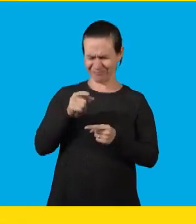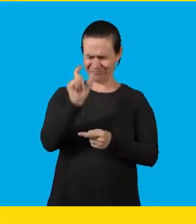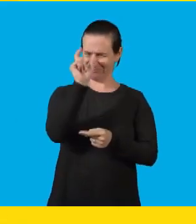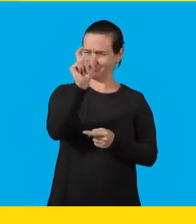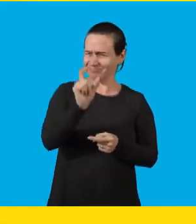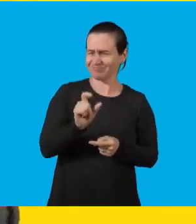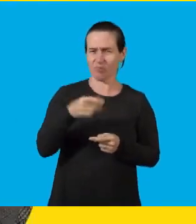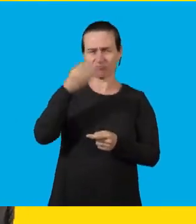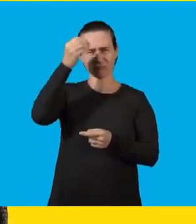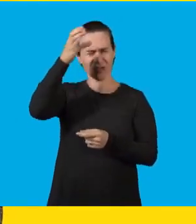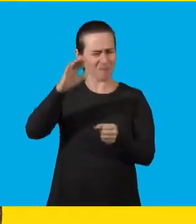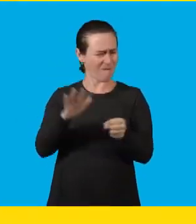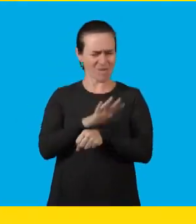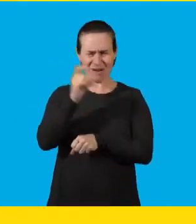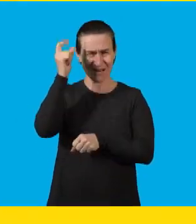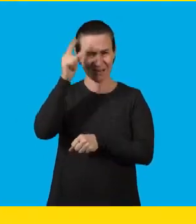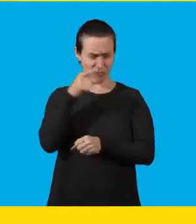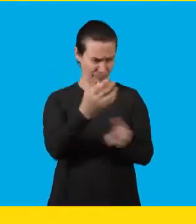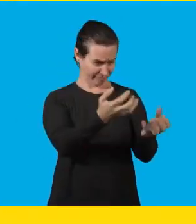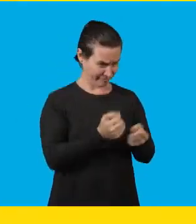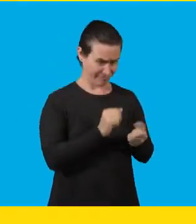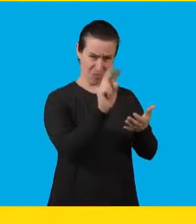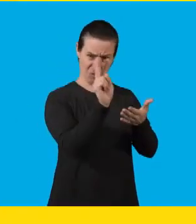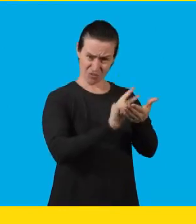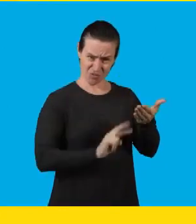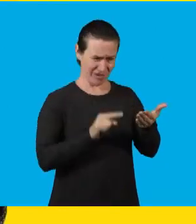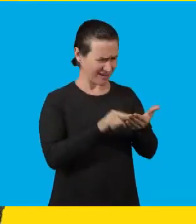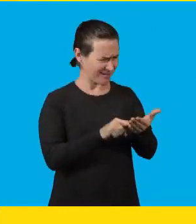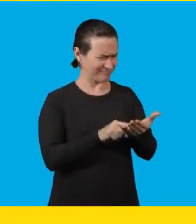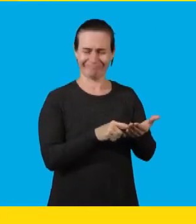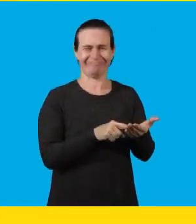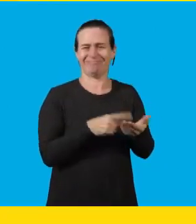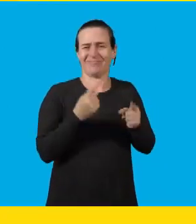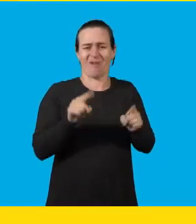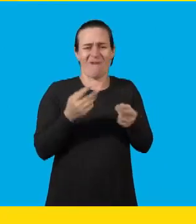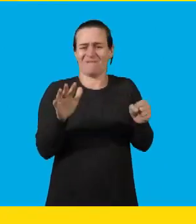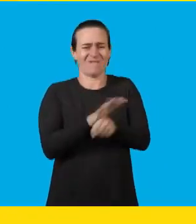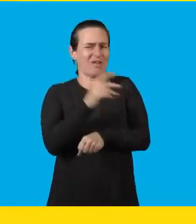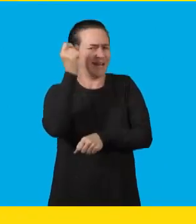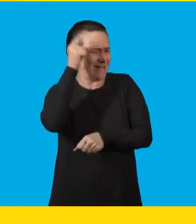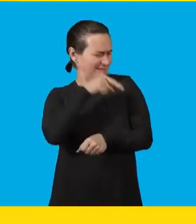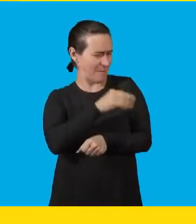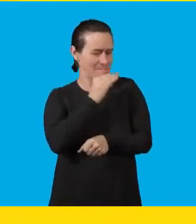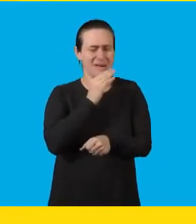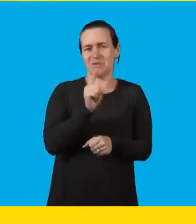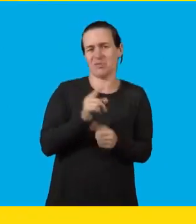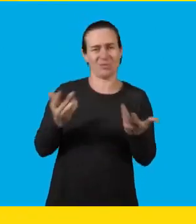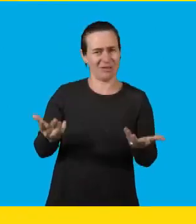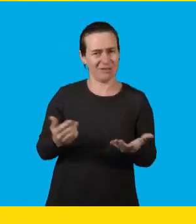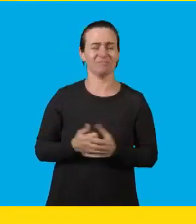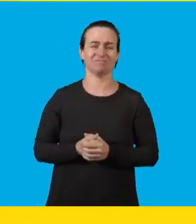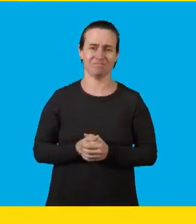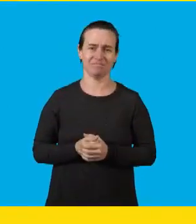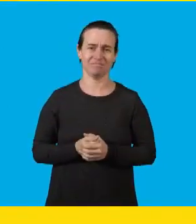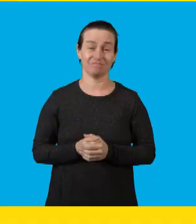the terms or the historical concepts, that means you will not be able to interpret